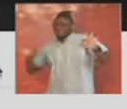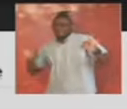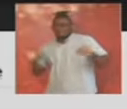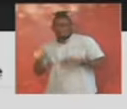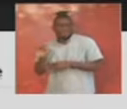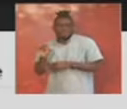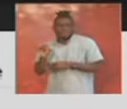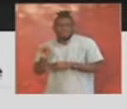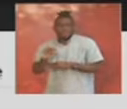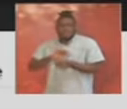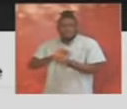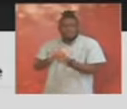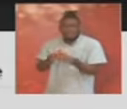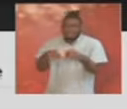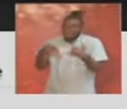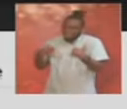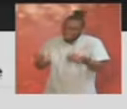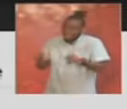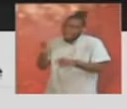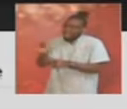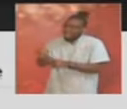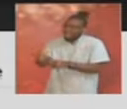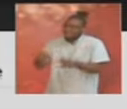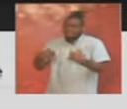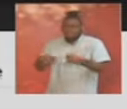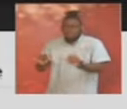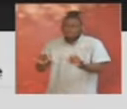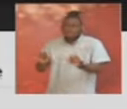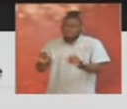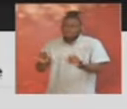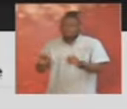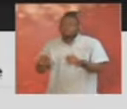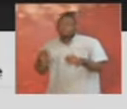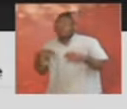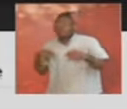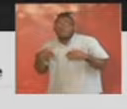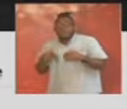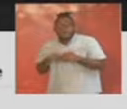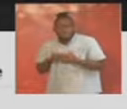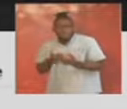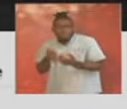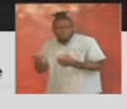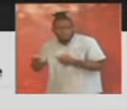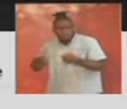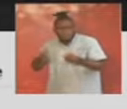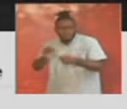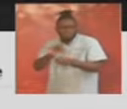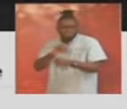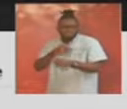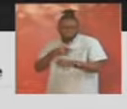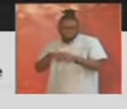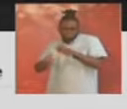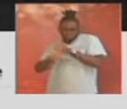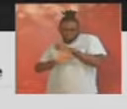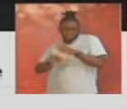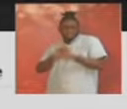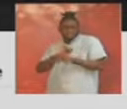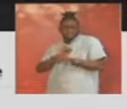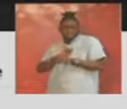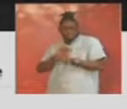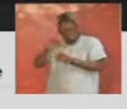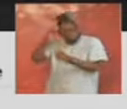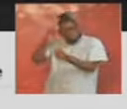present in our communities. And to control the spread of the virus, we urge persons to please remember to continue practicing